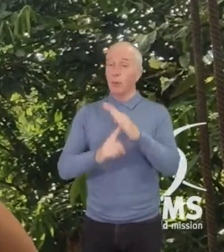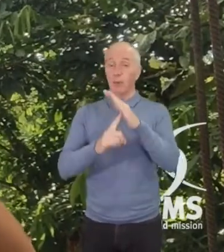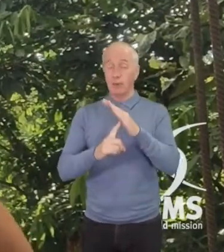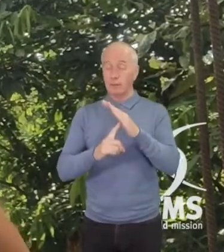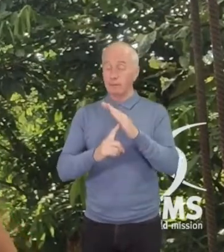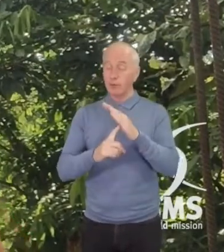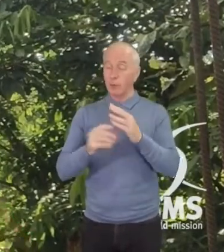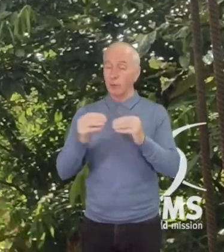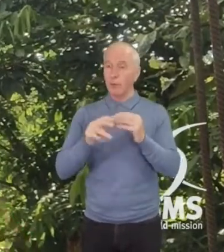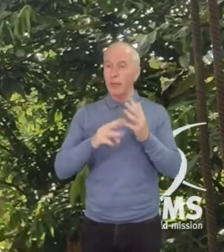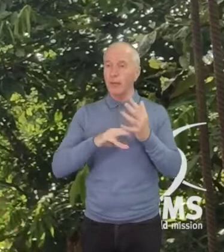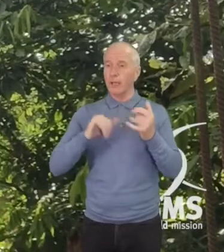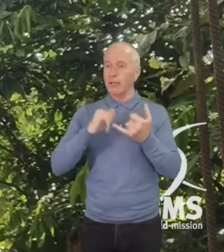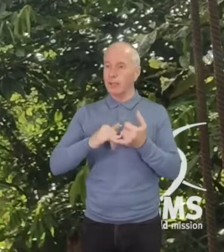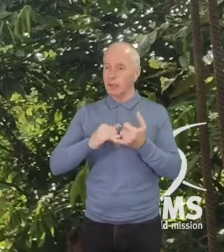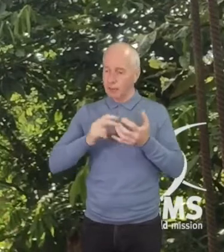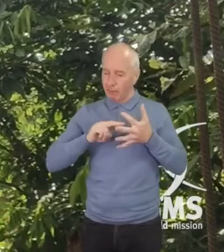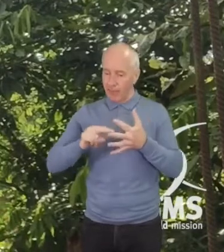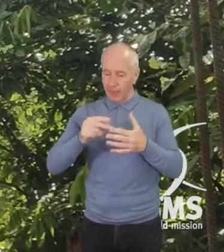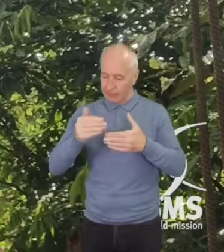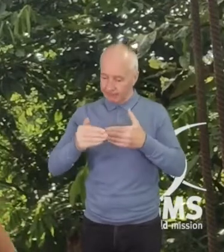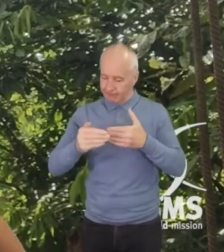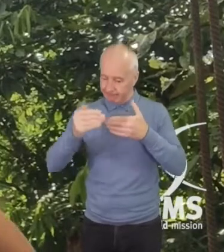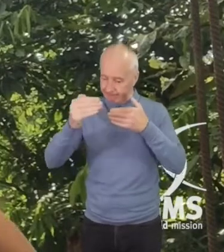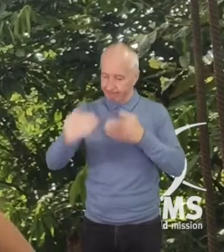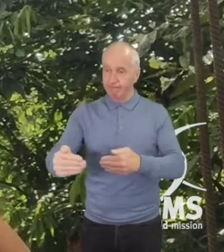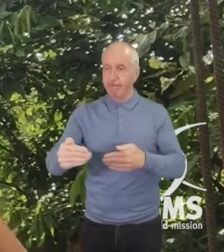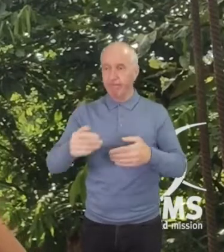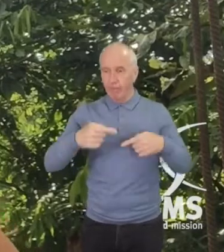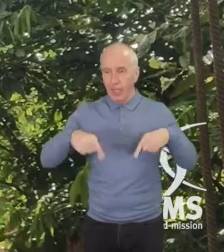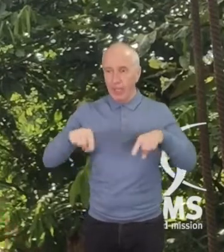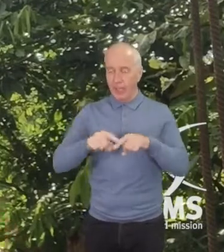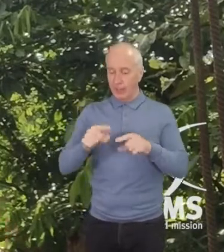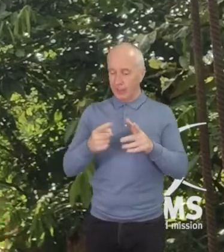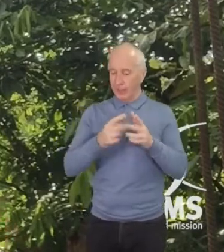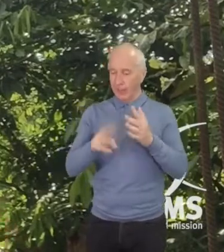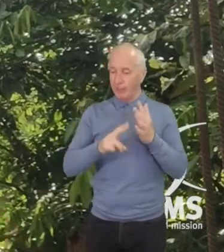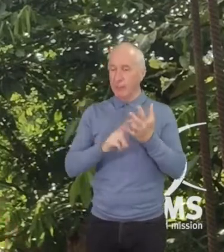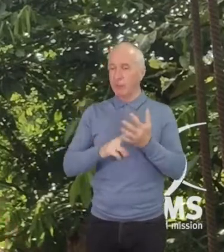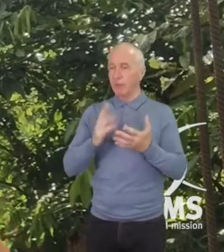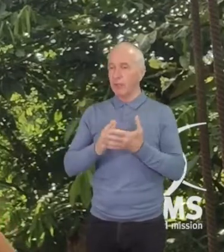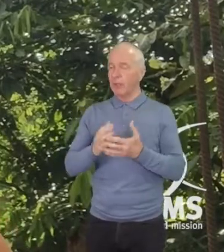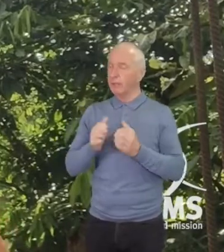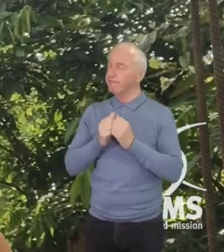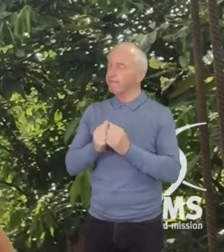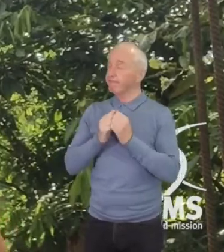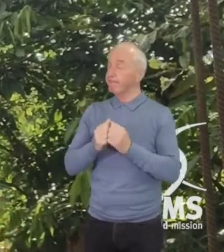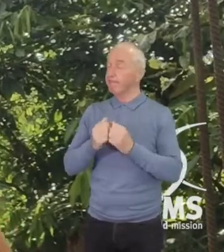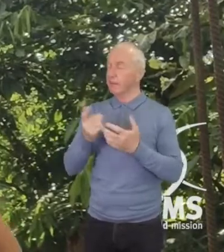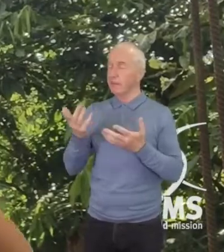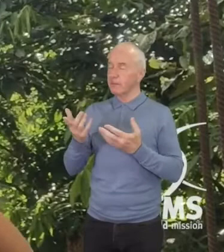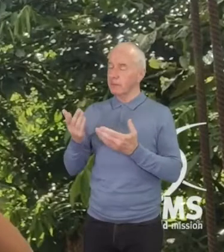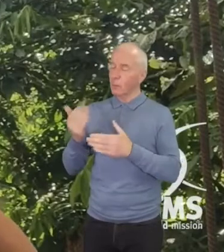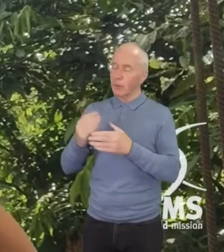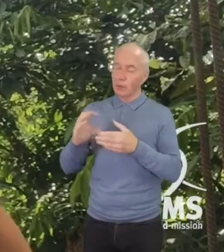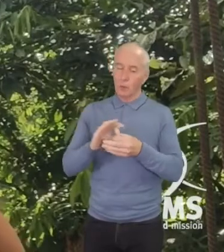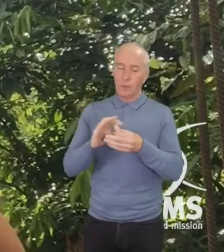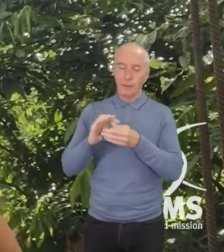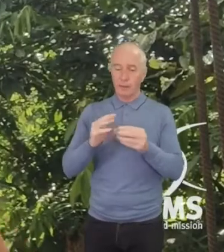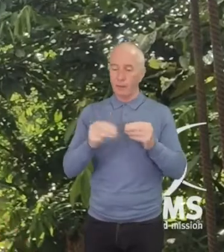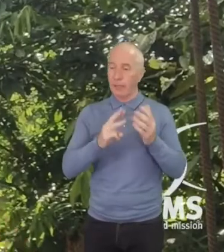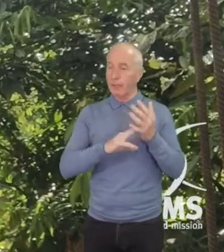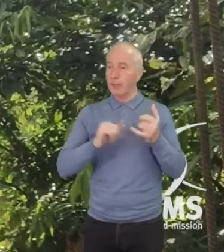strategy. Here in the Peruvian Amazon, where I have the great privilege of serving with BMS World Mission, no one needs convincing